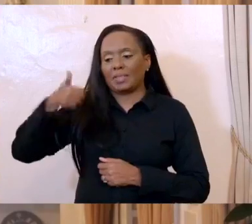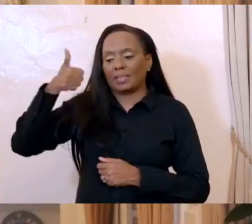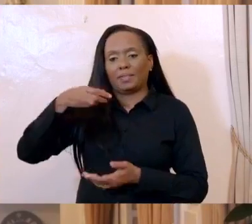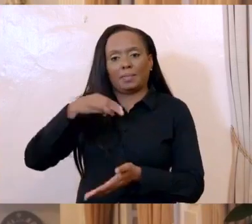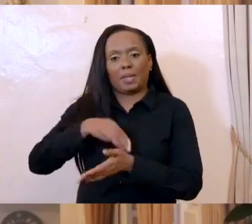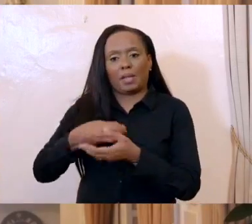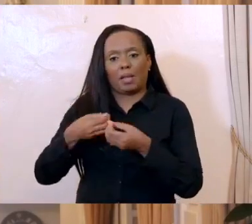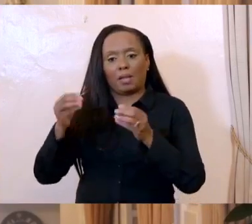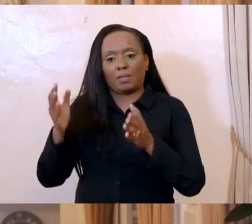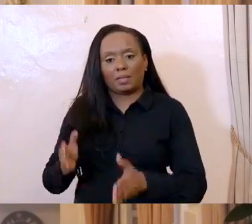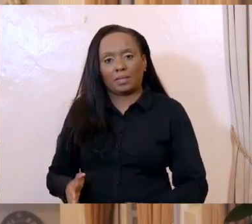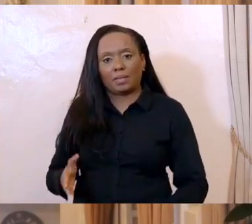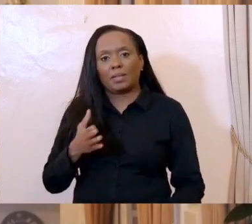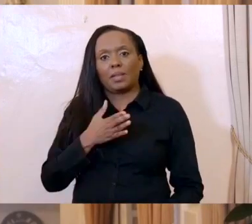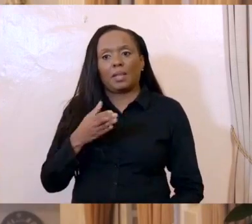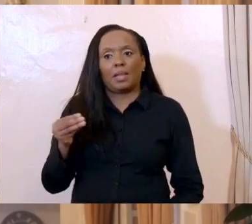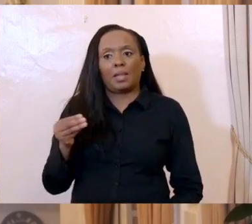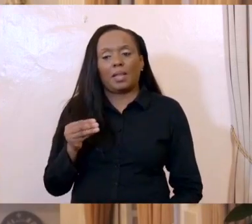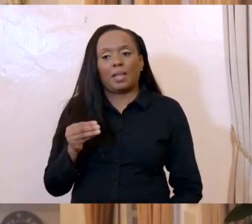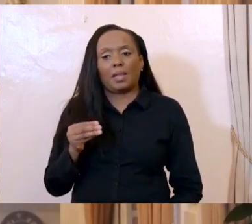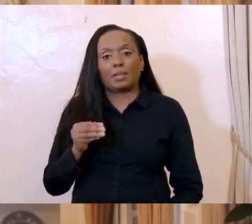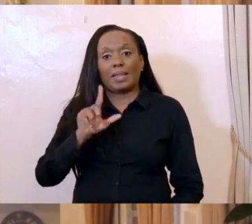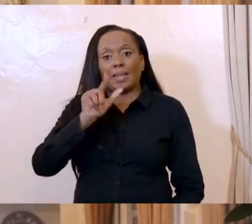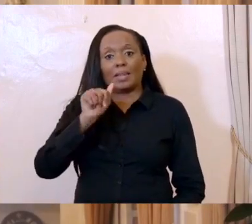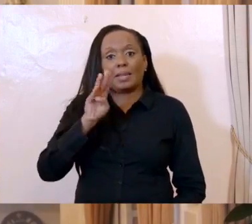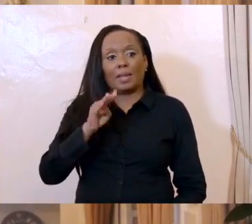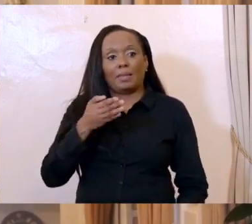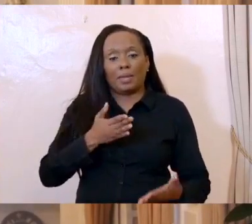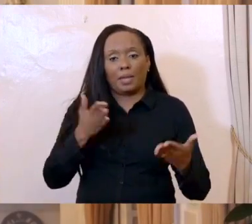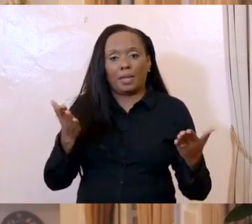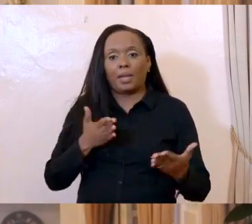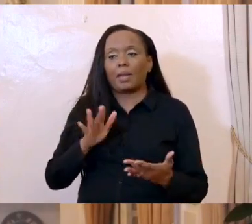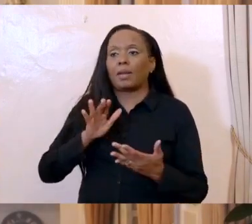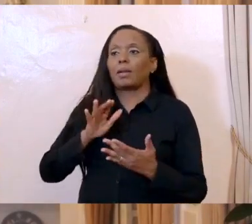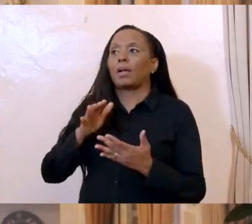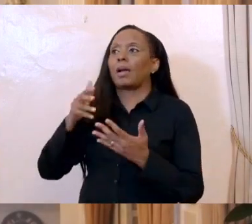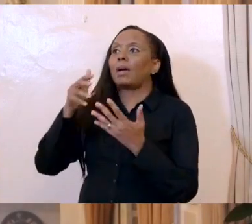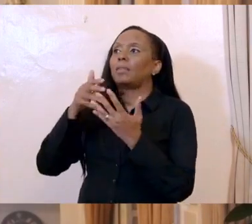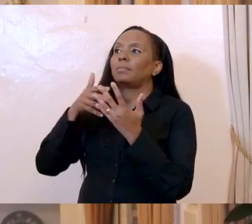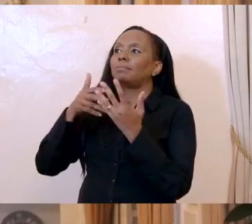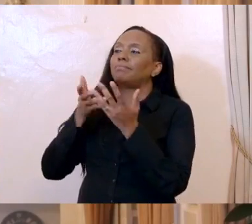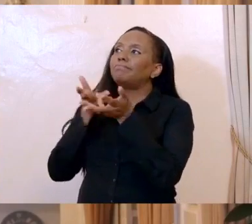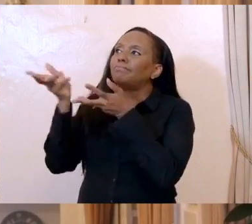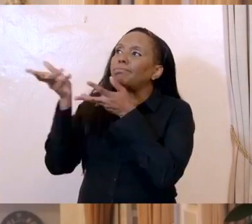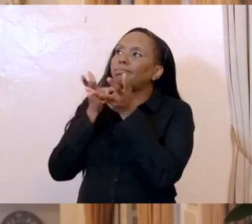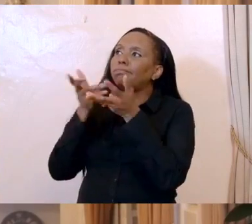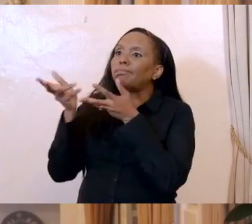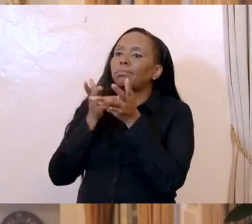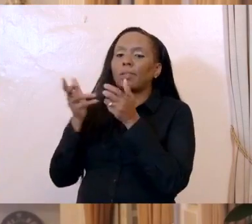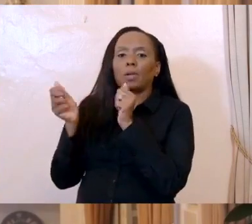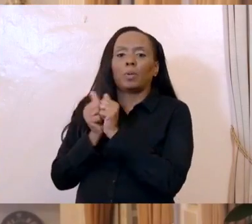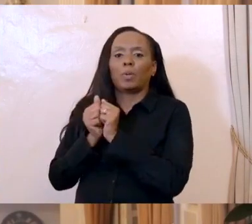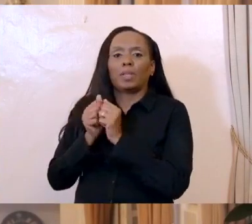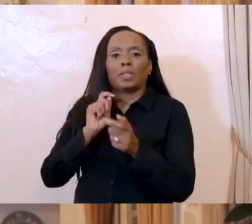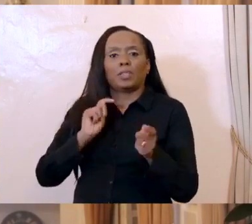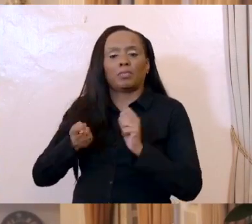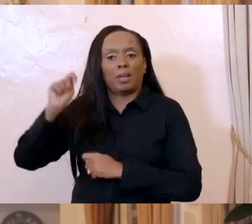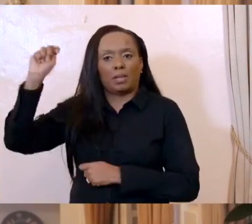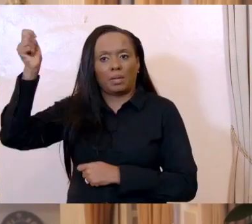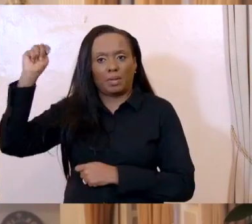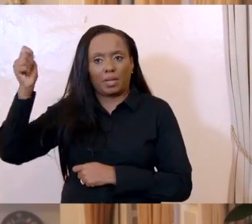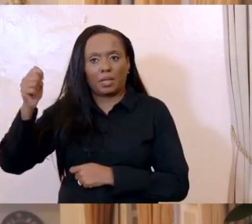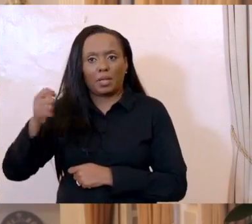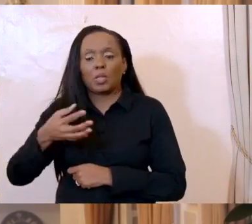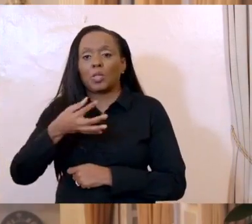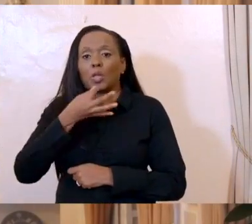Officer, are in contact with the officials at CARFA, and I believe that we will get